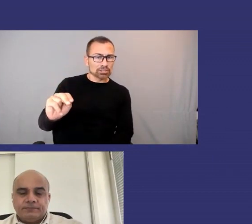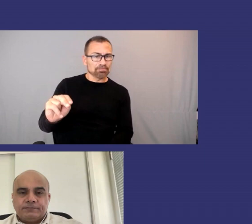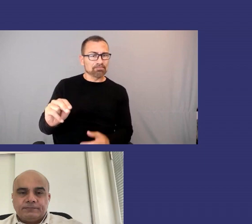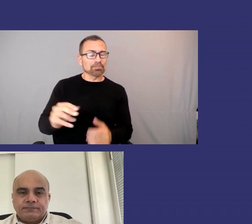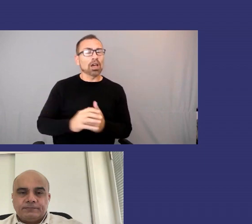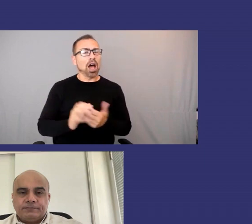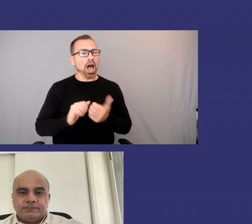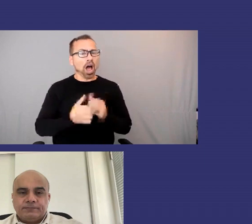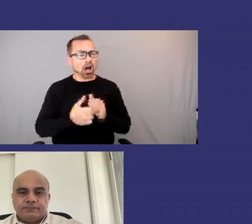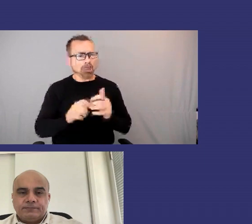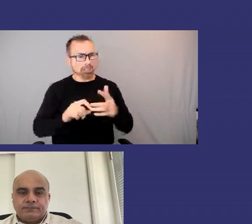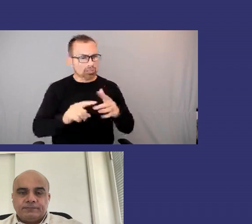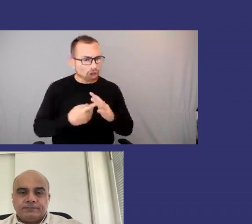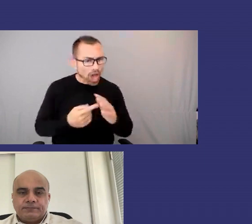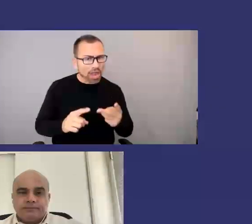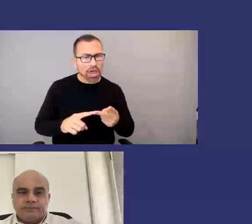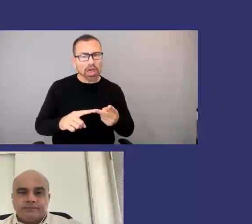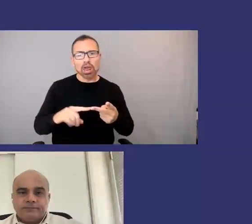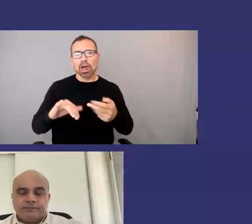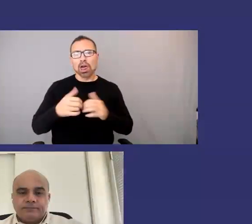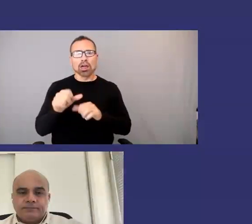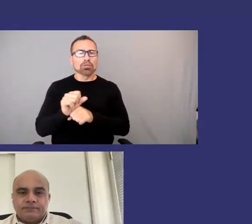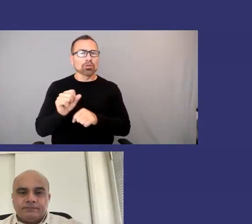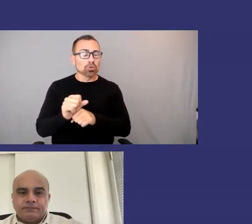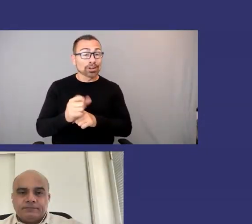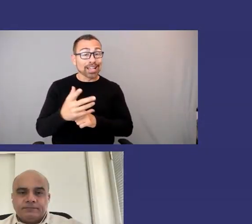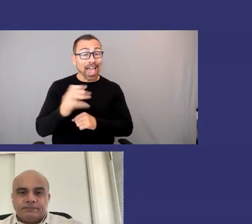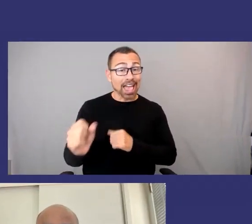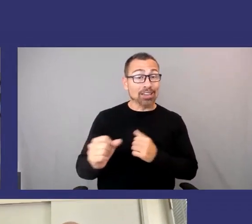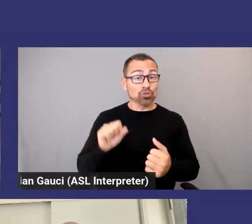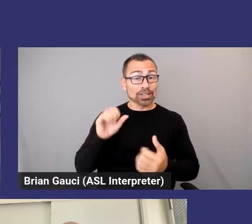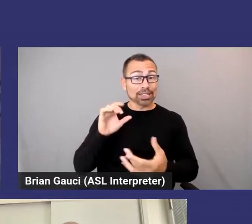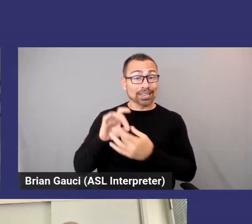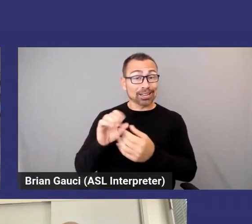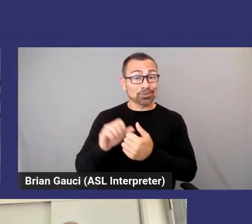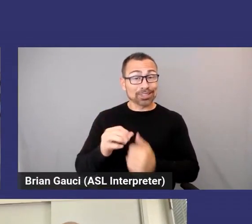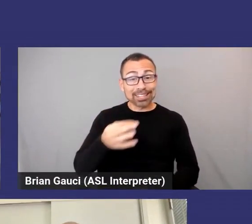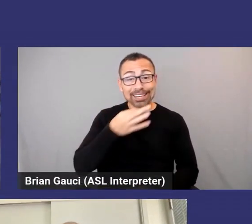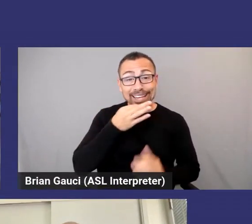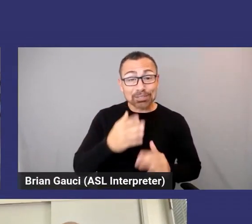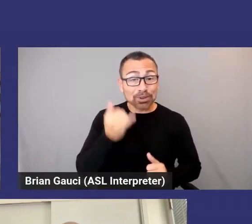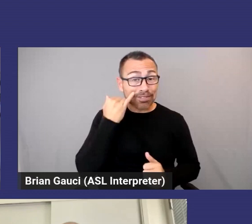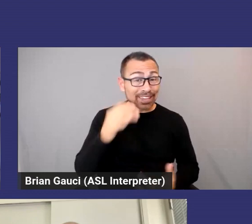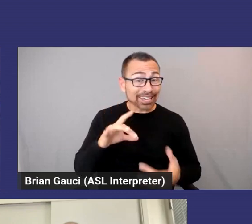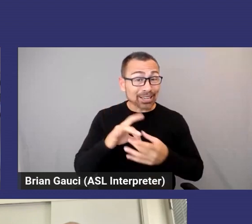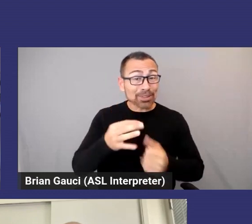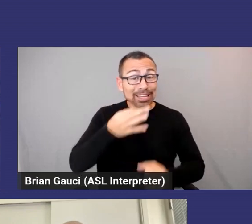connect with an expert. Does that mean that if somebody connects with the expert, it's one of you? Who do they expect?